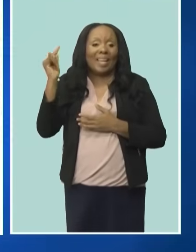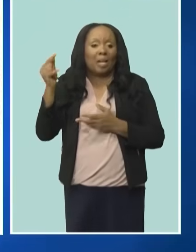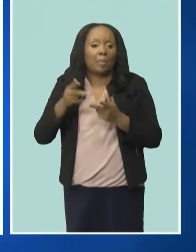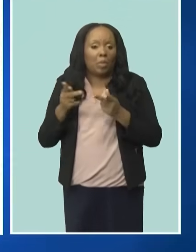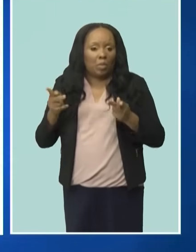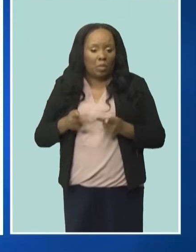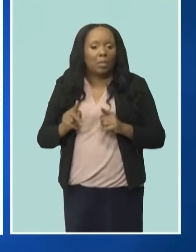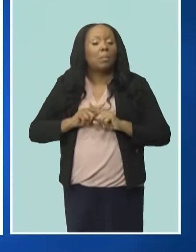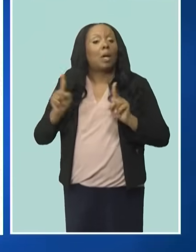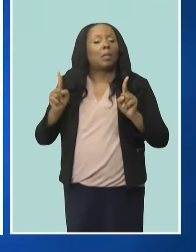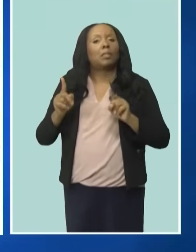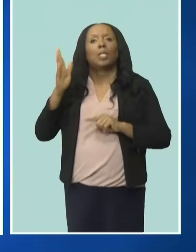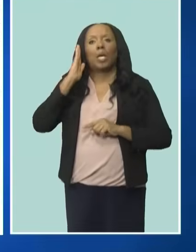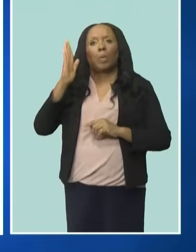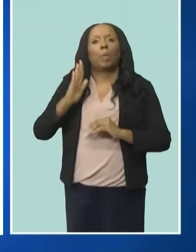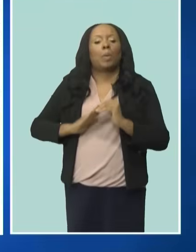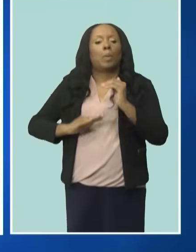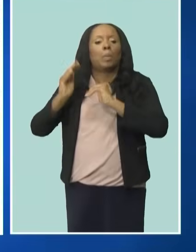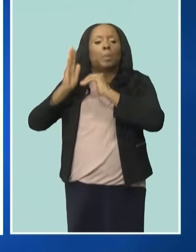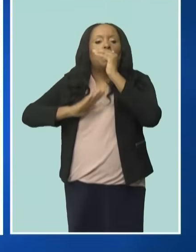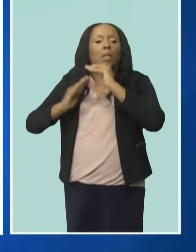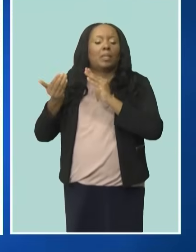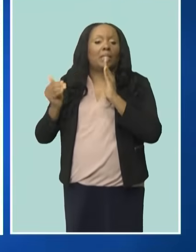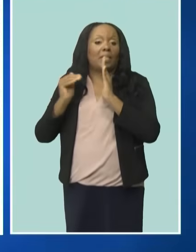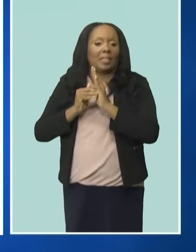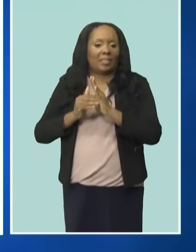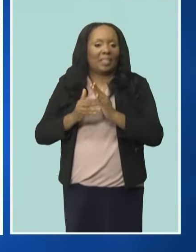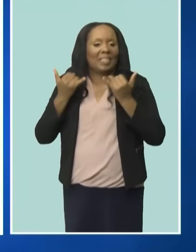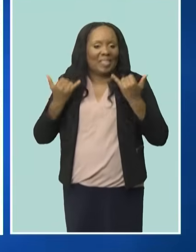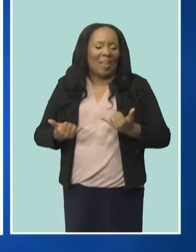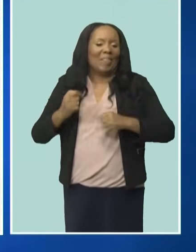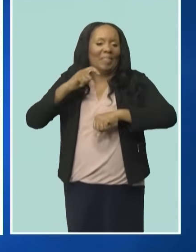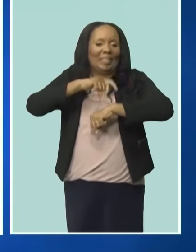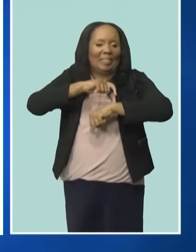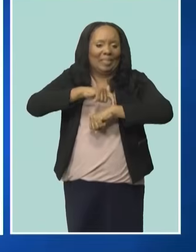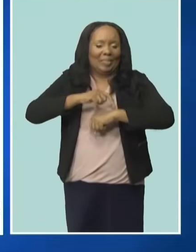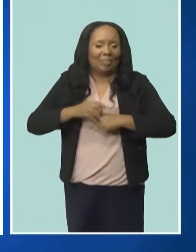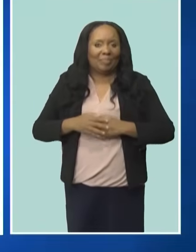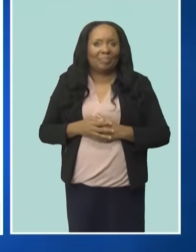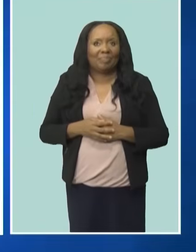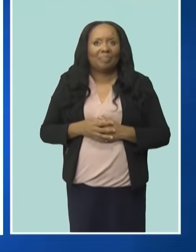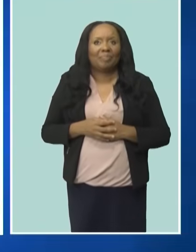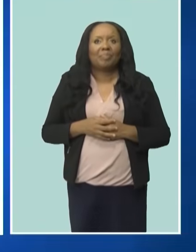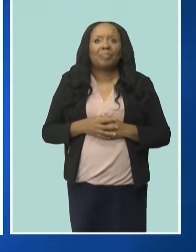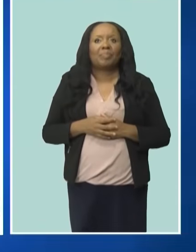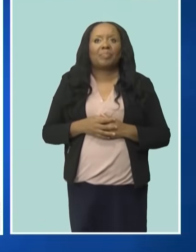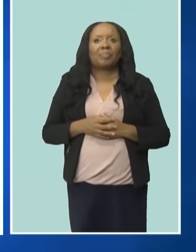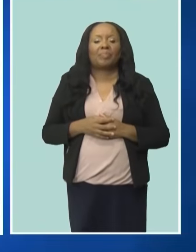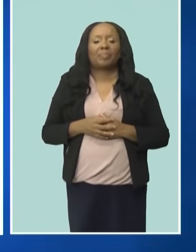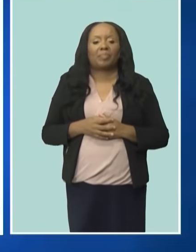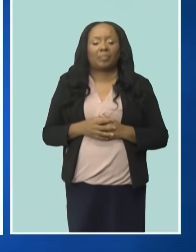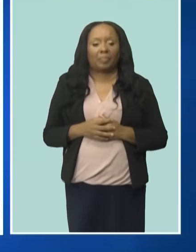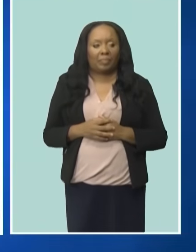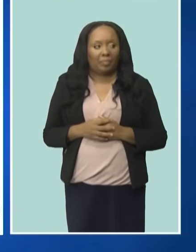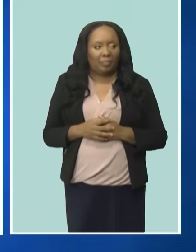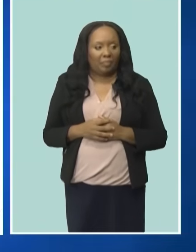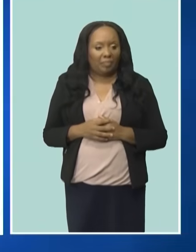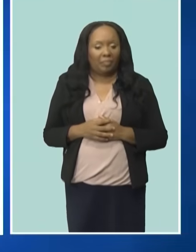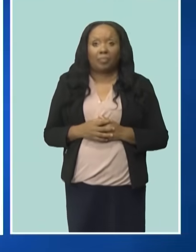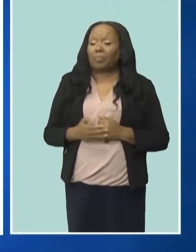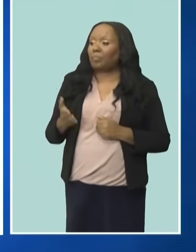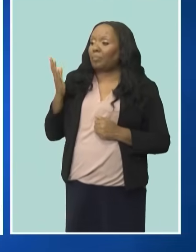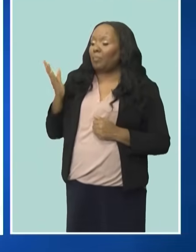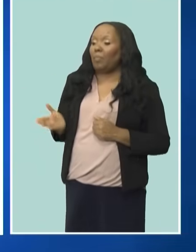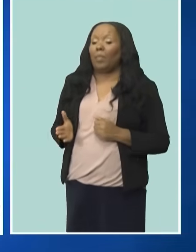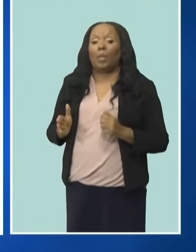airports. Vaz says it is time to build again. Hopefully get okay to open the